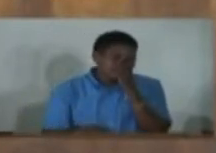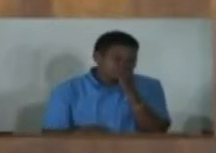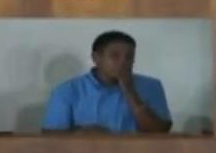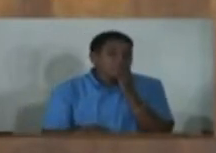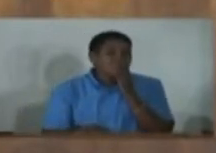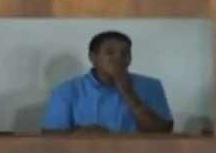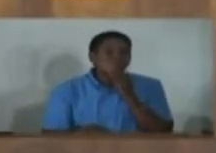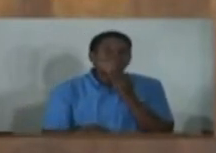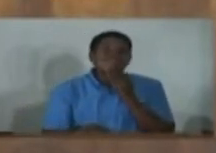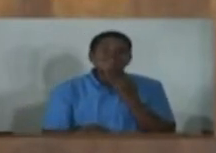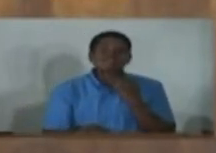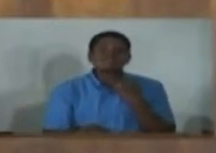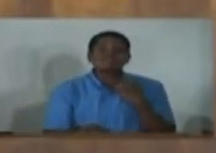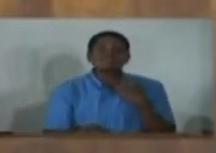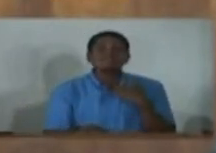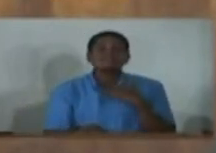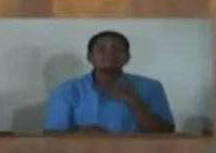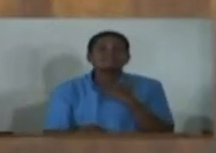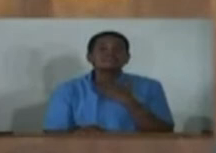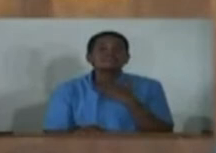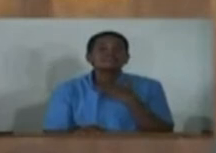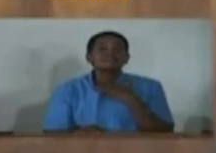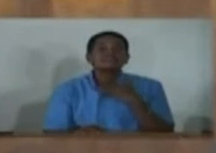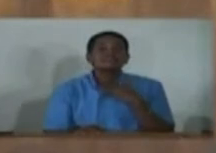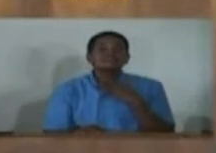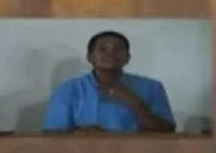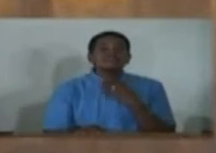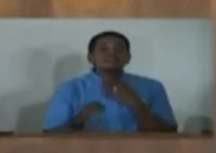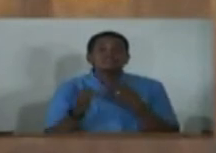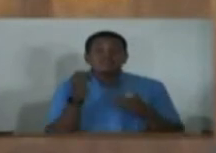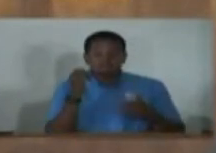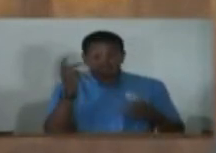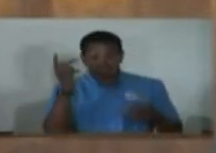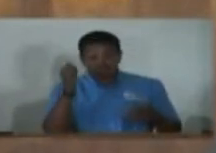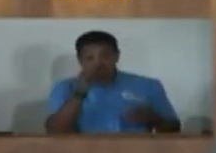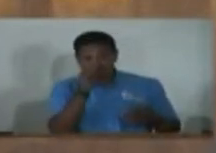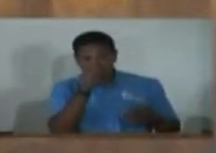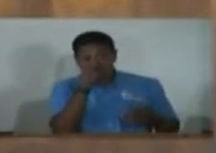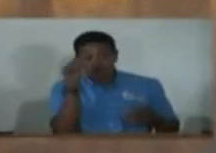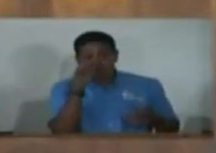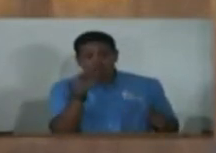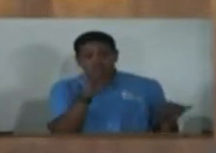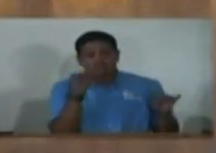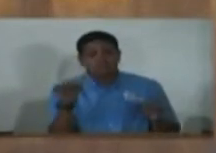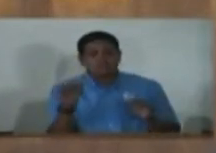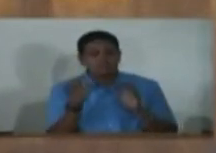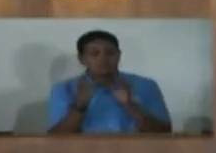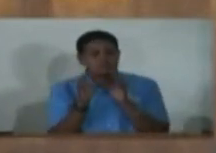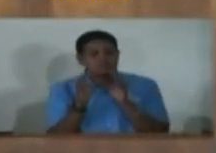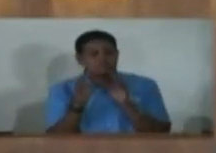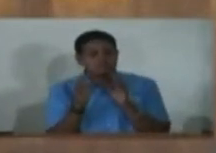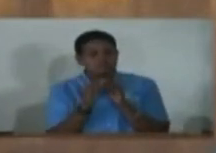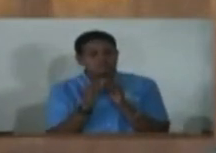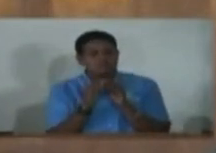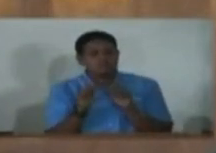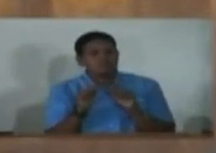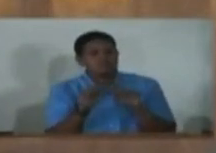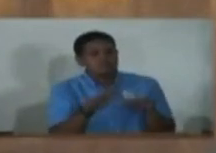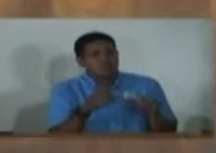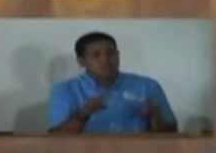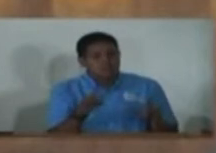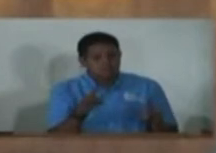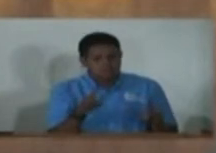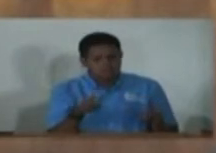only, let me ask, is the private sector who has similar ceremonies for the same person so